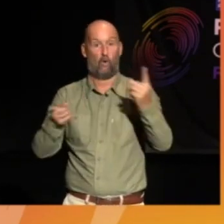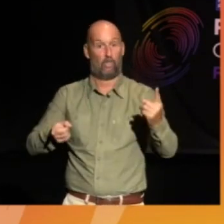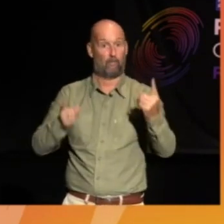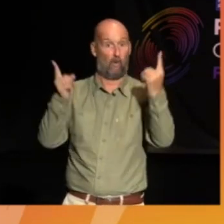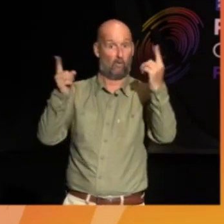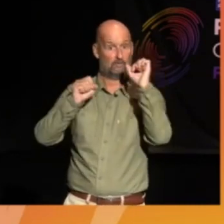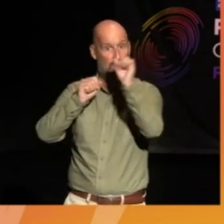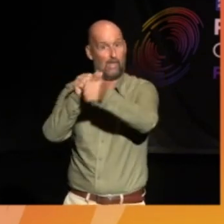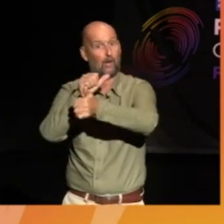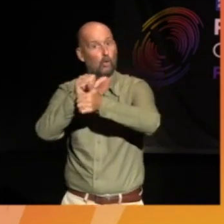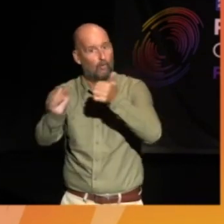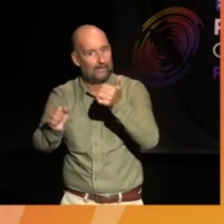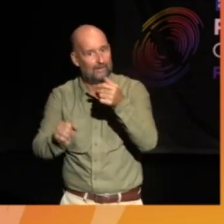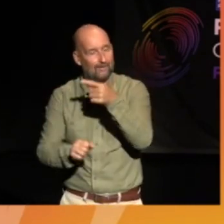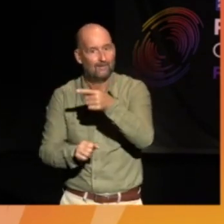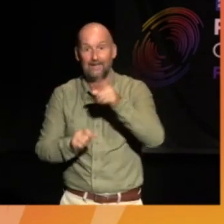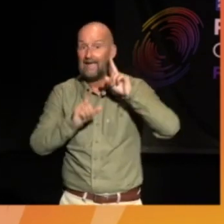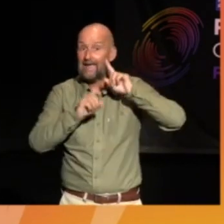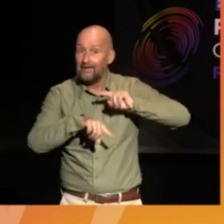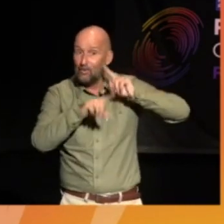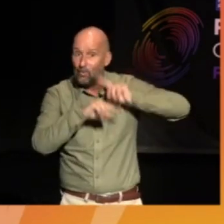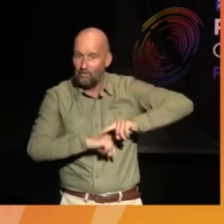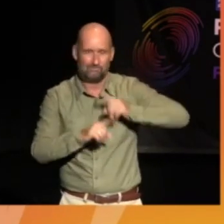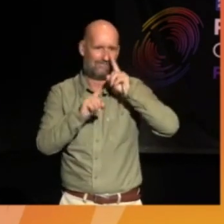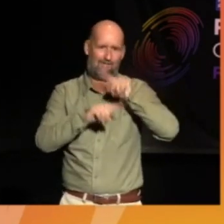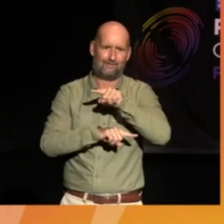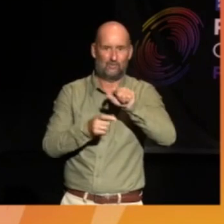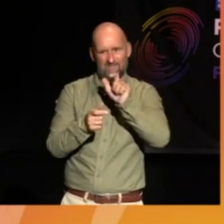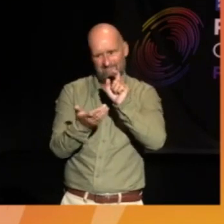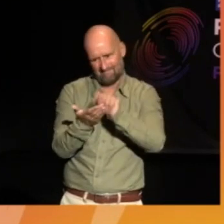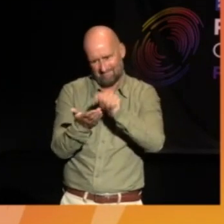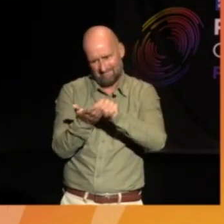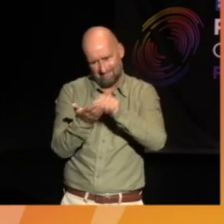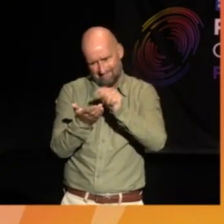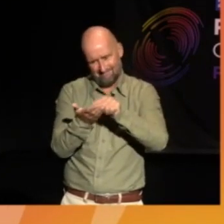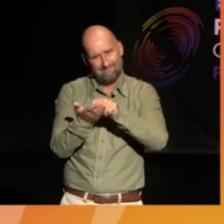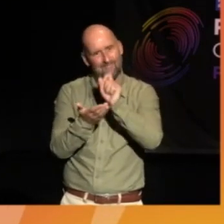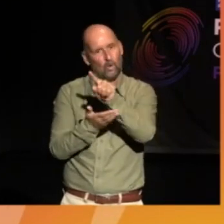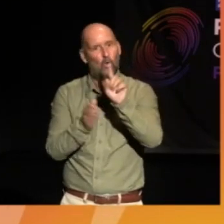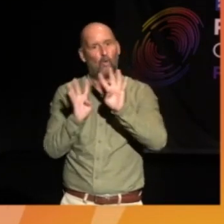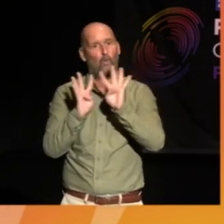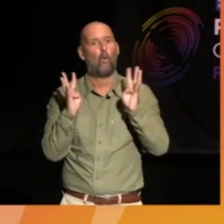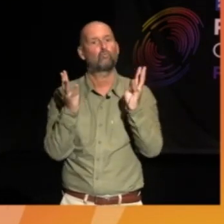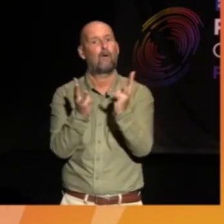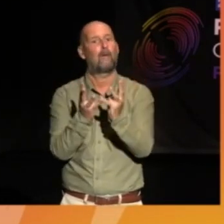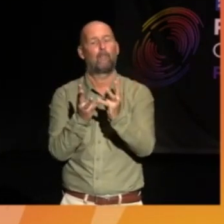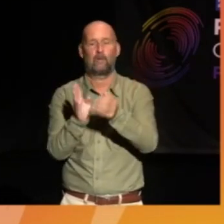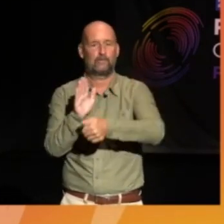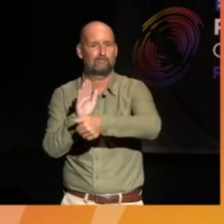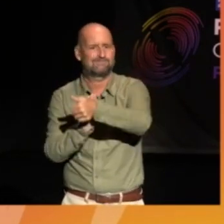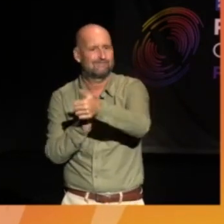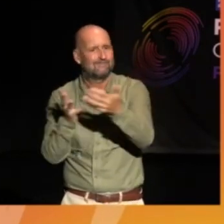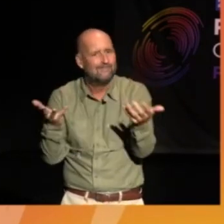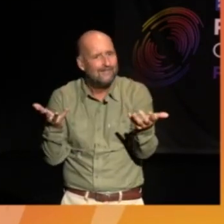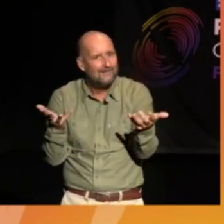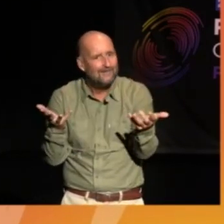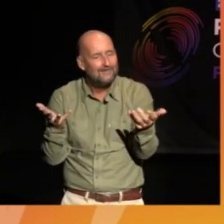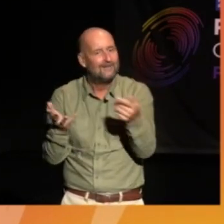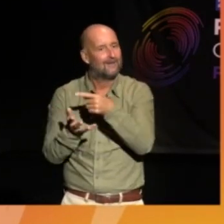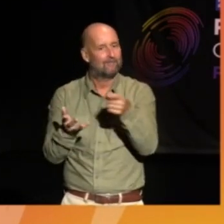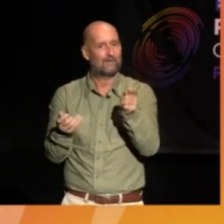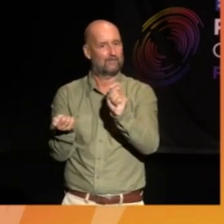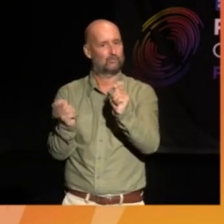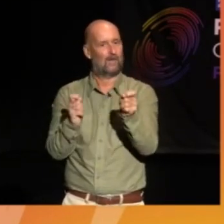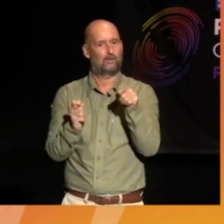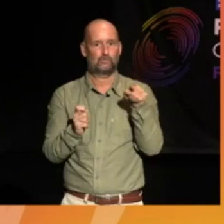that cannot be simply ignored. The people will know. The people sitting in the boardroom would be shocked, and perhaps they can change their